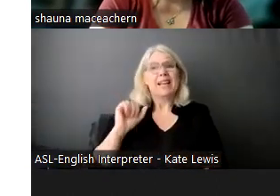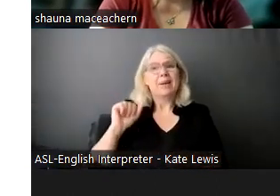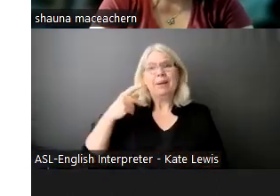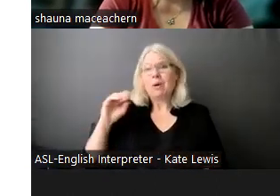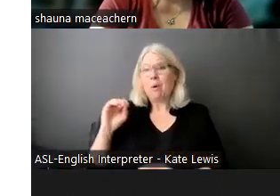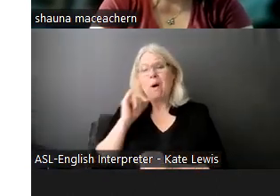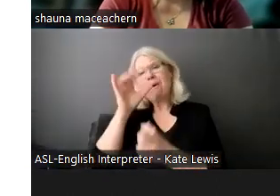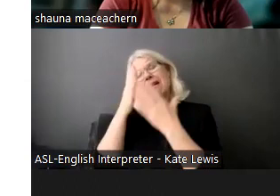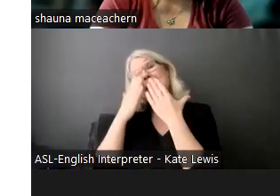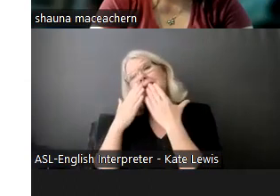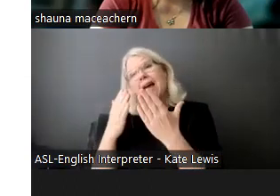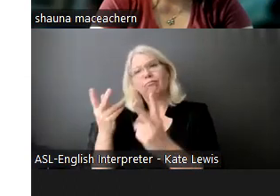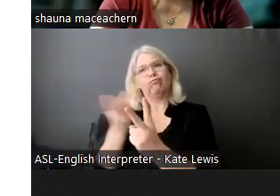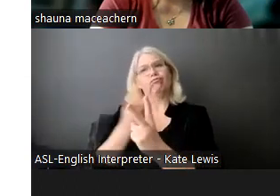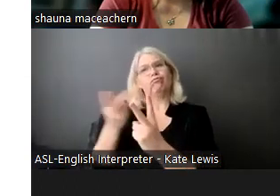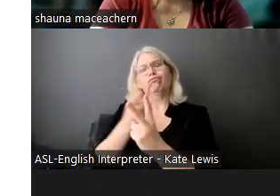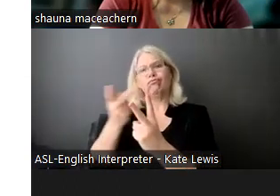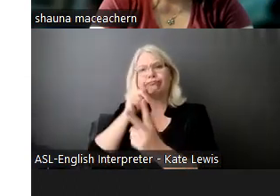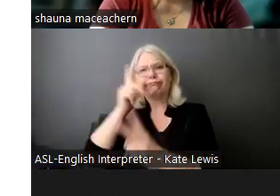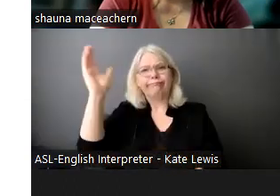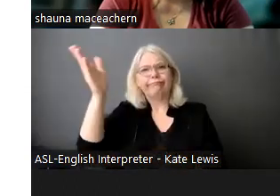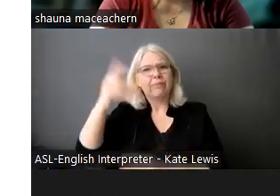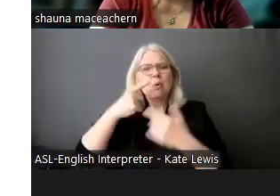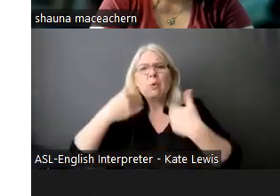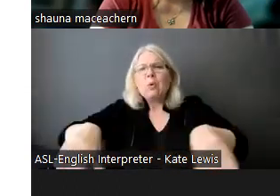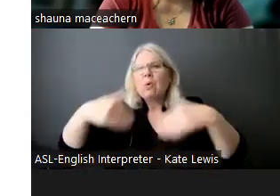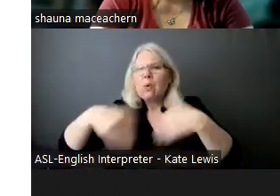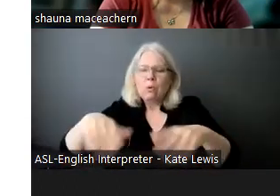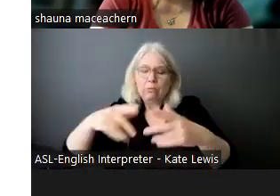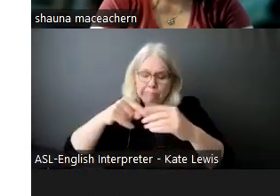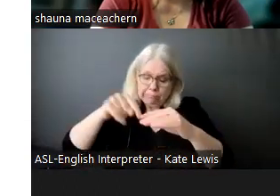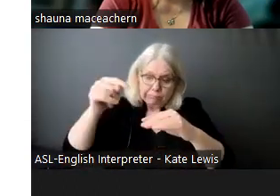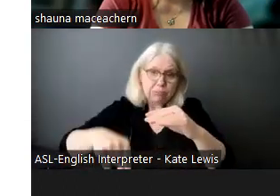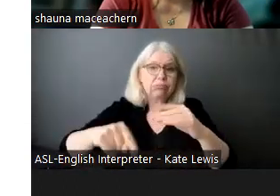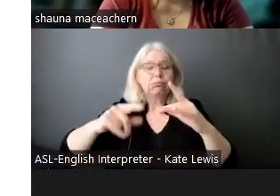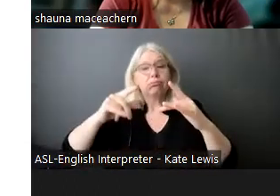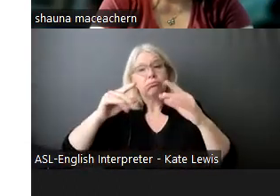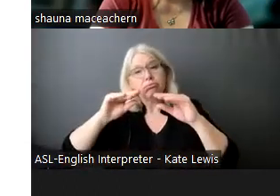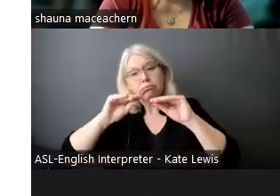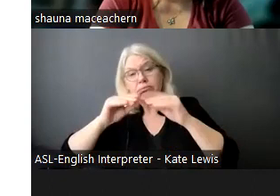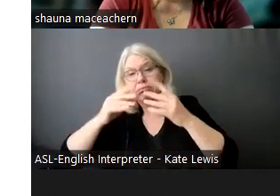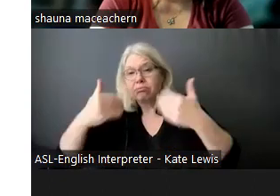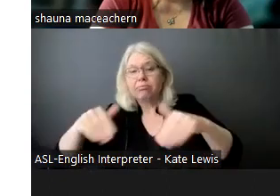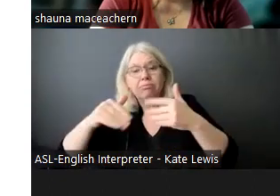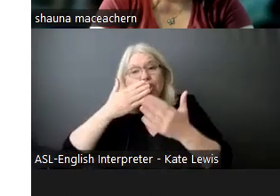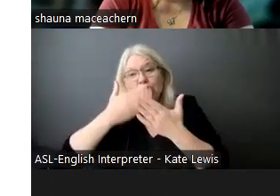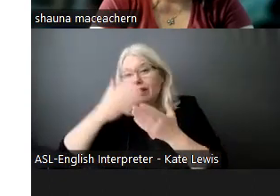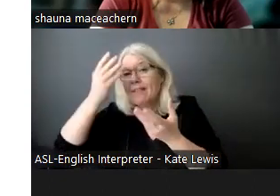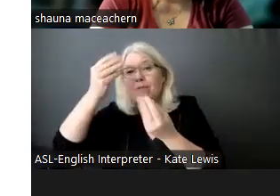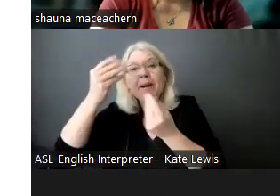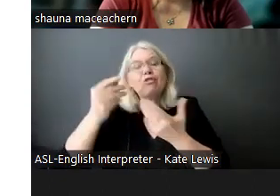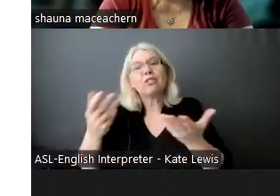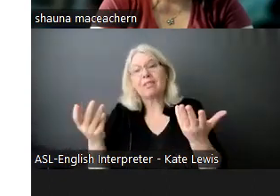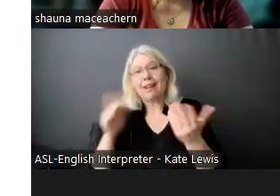a wonderful oversight, high level today on the follow-up questions that came from everybody. And I can